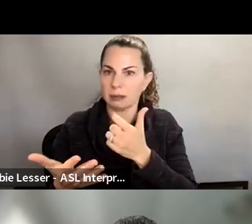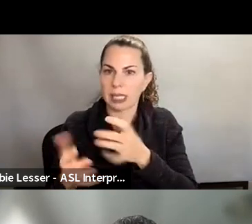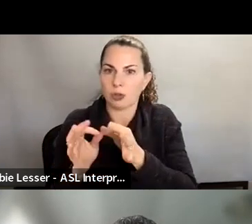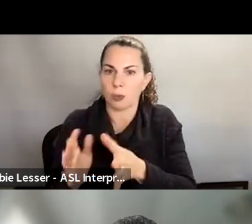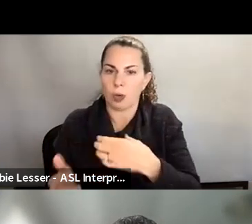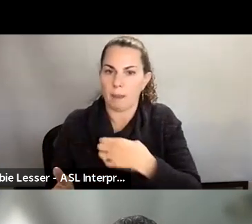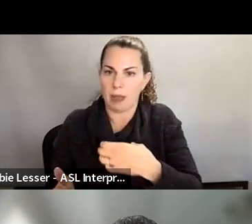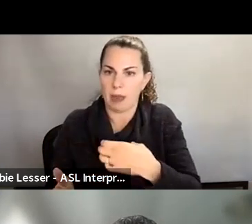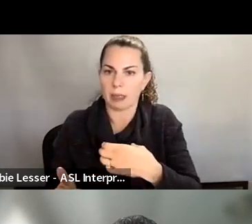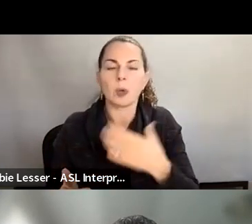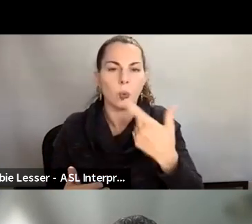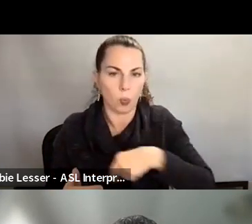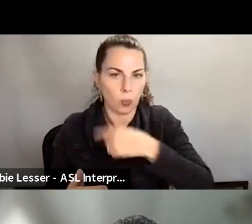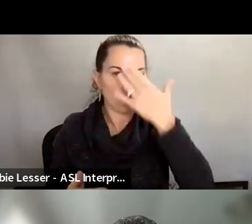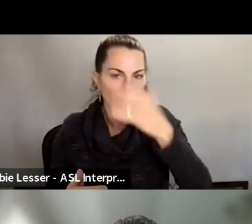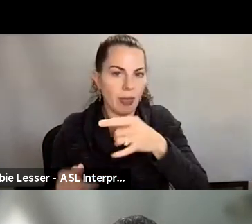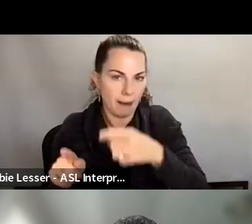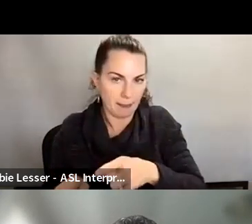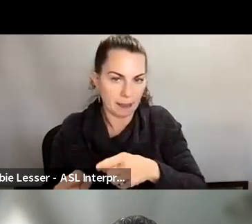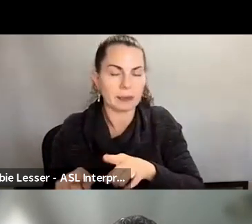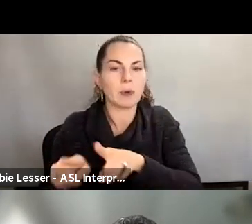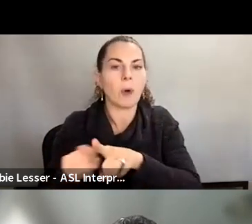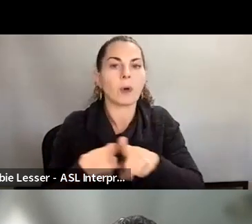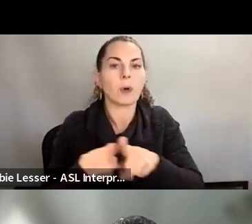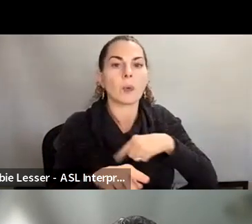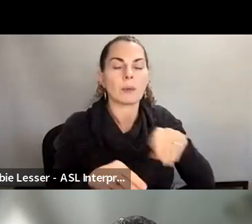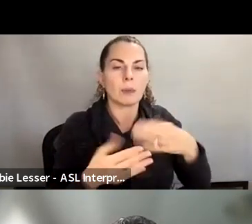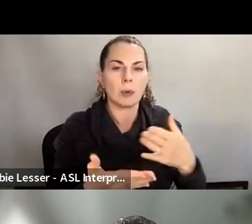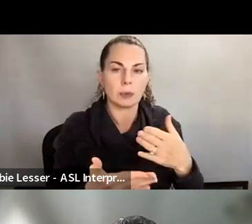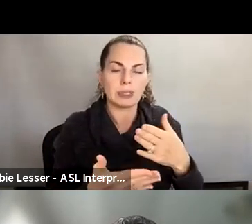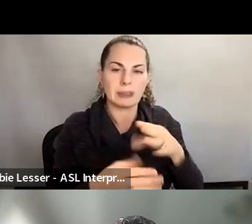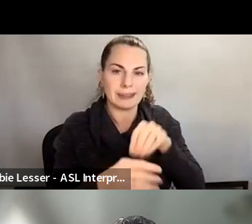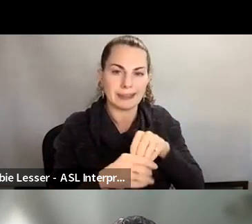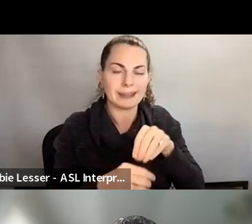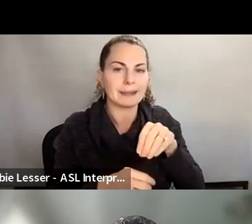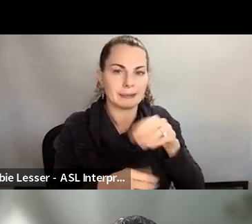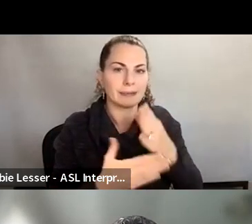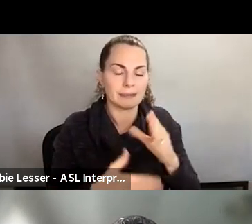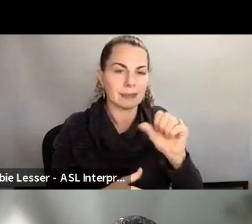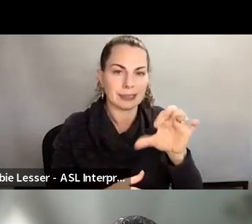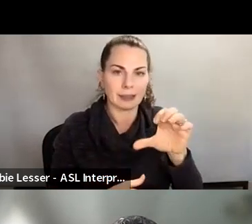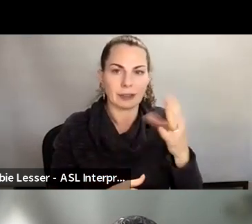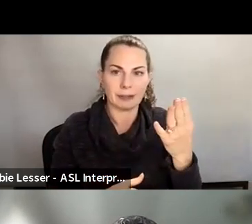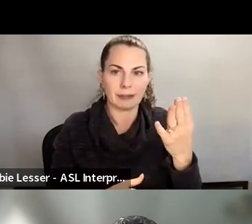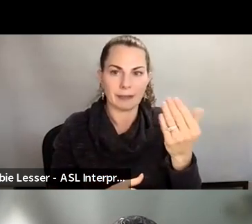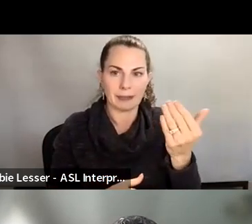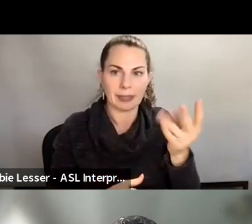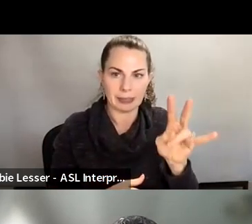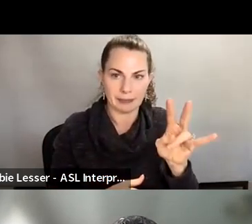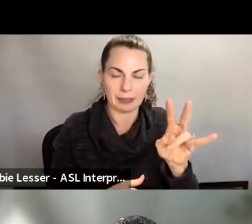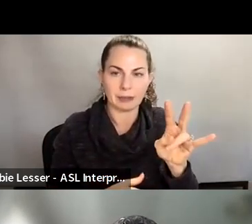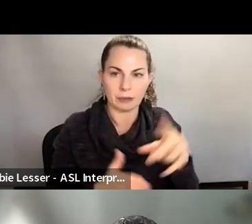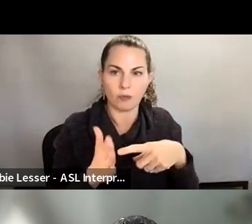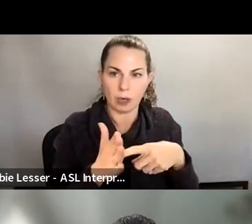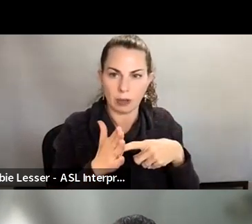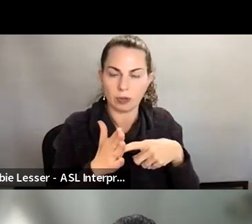does. Also, we are proposing in the section 1557 regulation that every